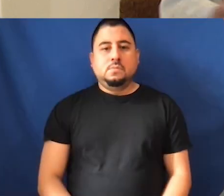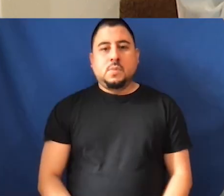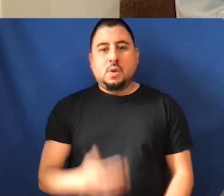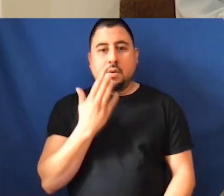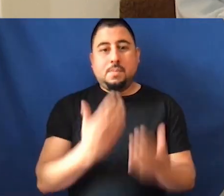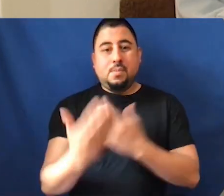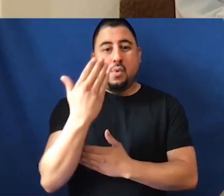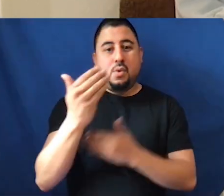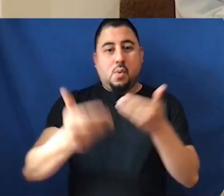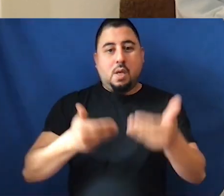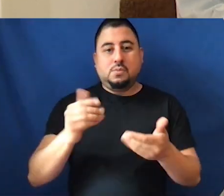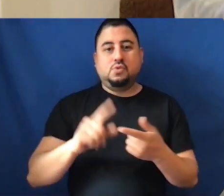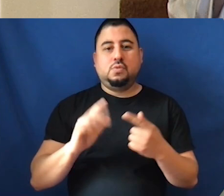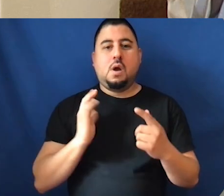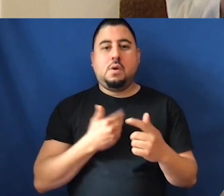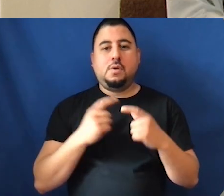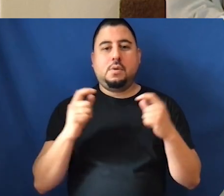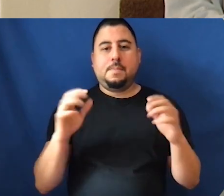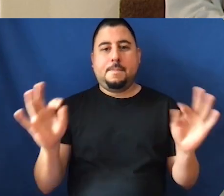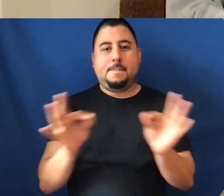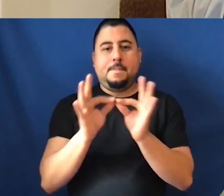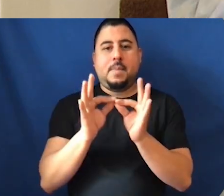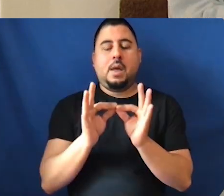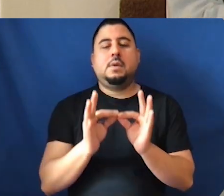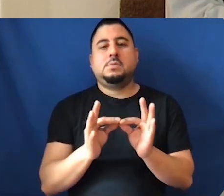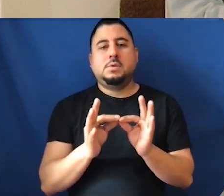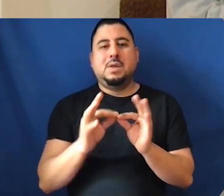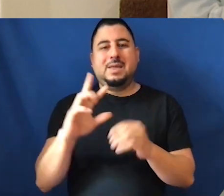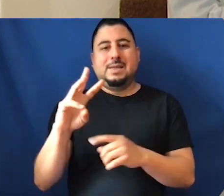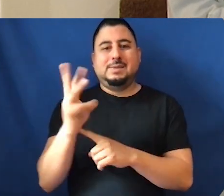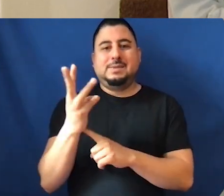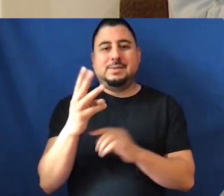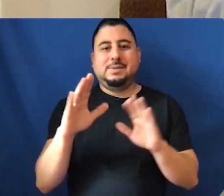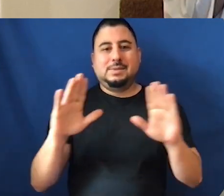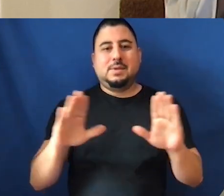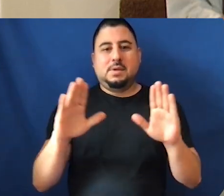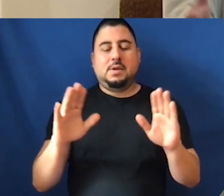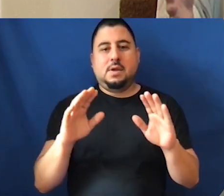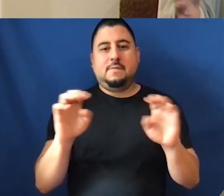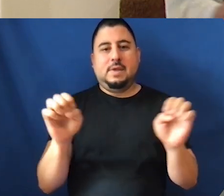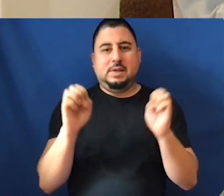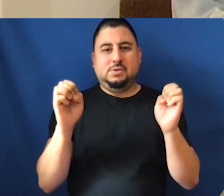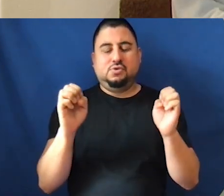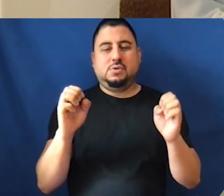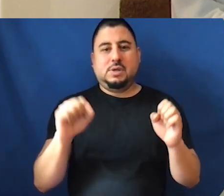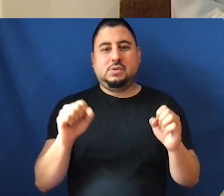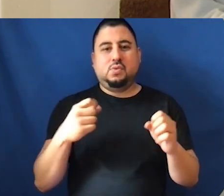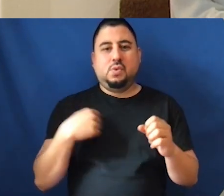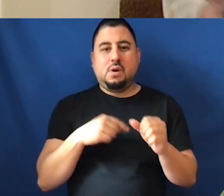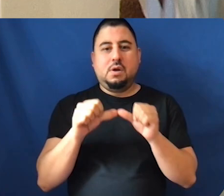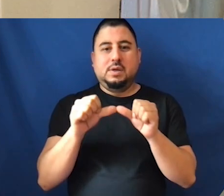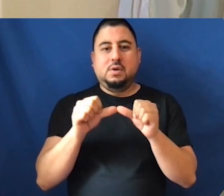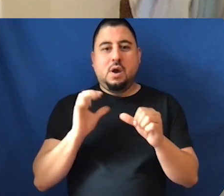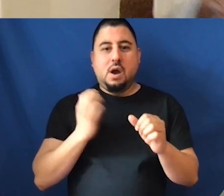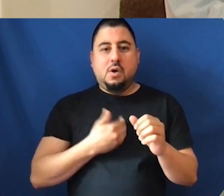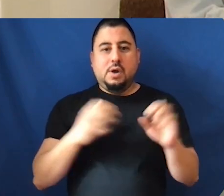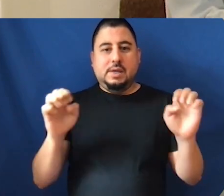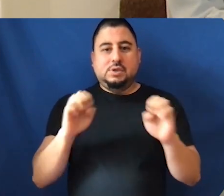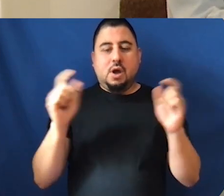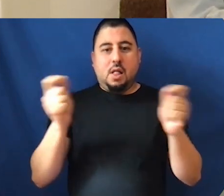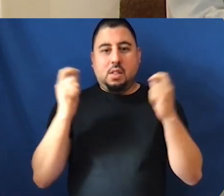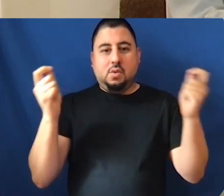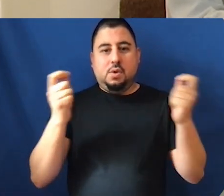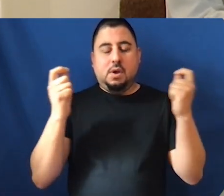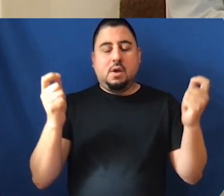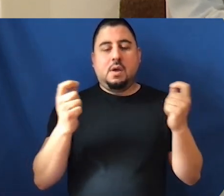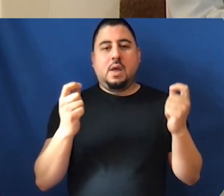Good morning and welcome to our celebration of the sixth Sunday of Easter. Yes, we are continuing our Easter